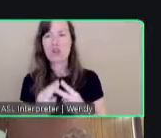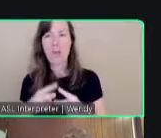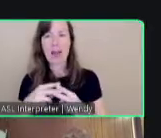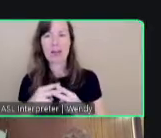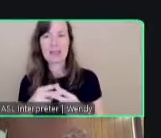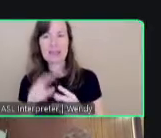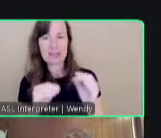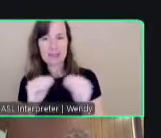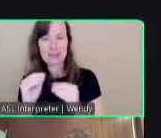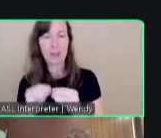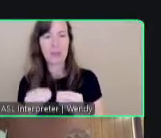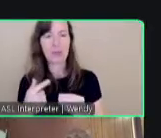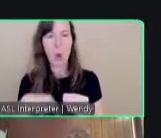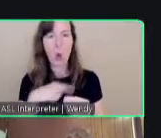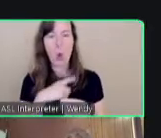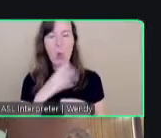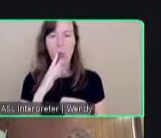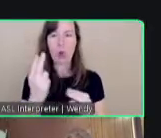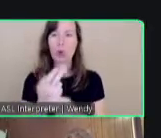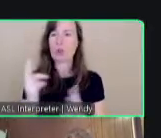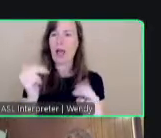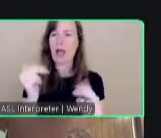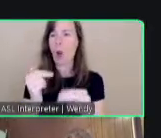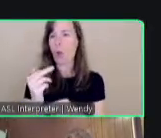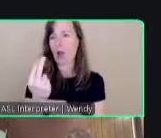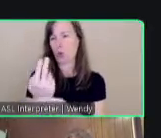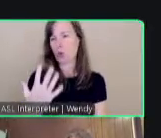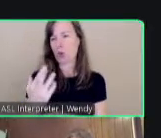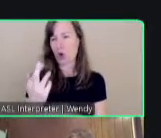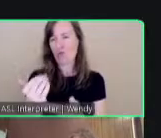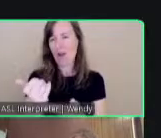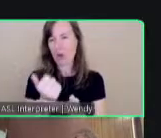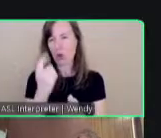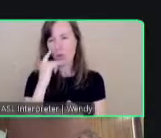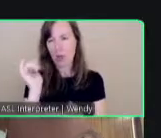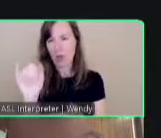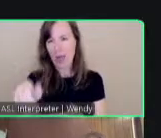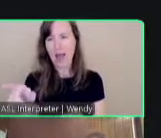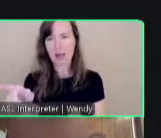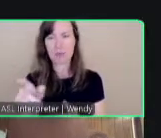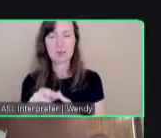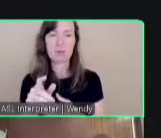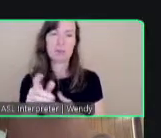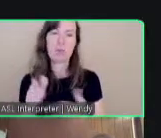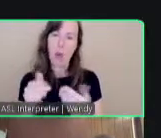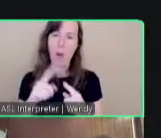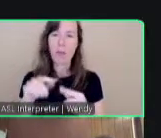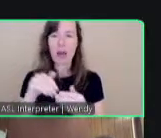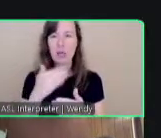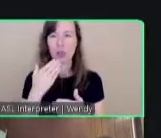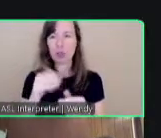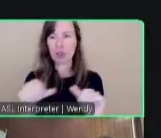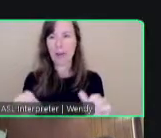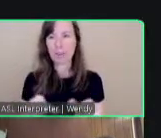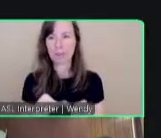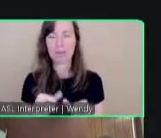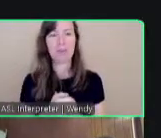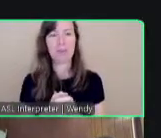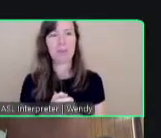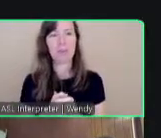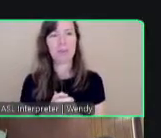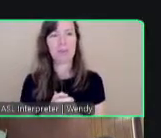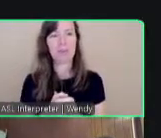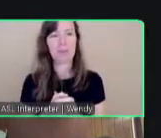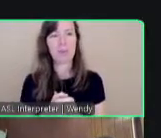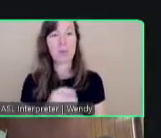highway user revenue for that as well. And then the one capital improvement project tied to program open space